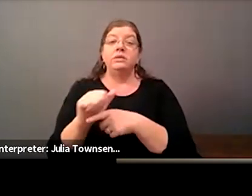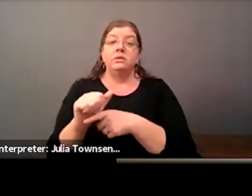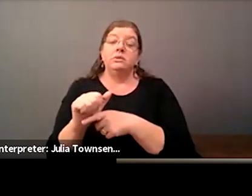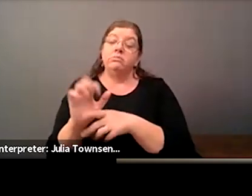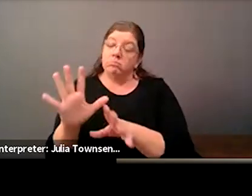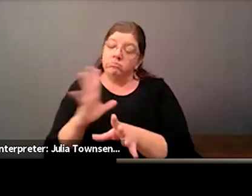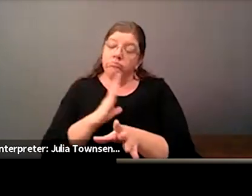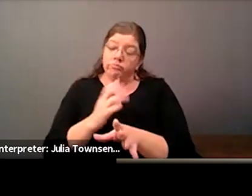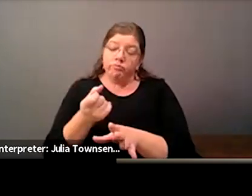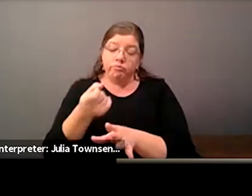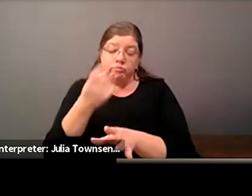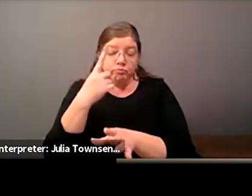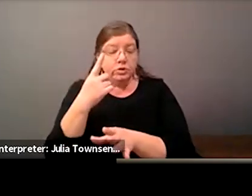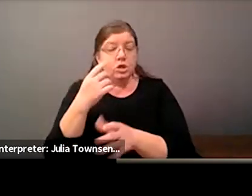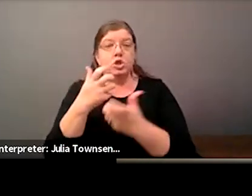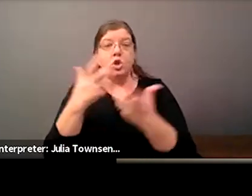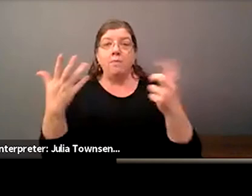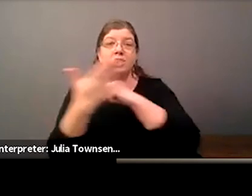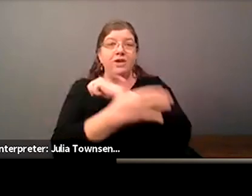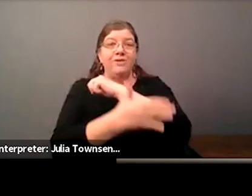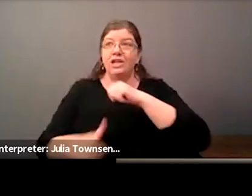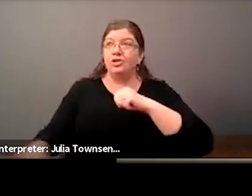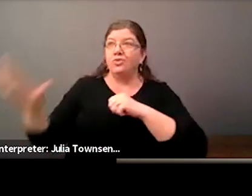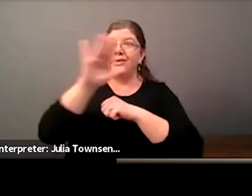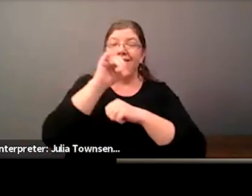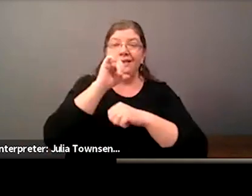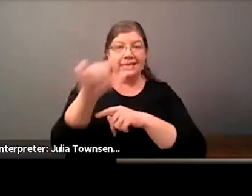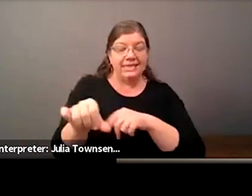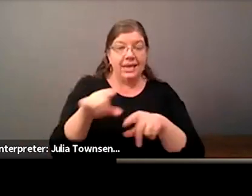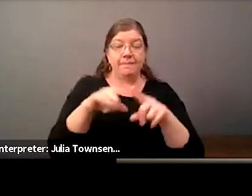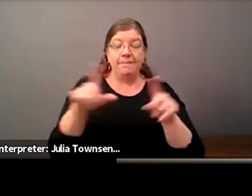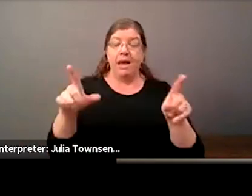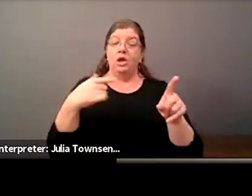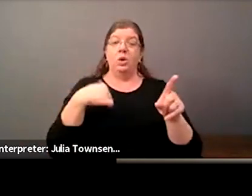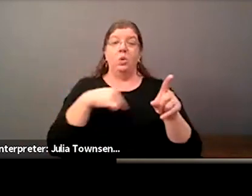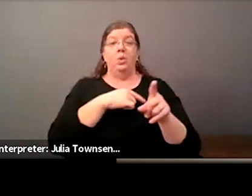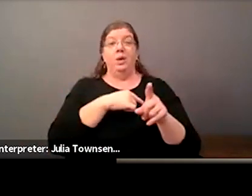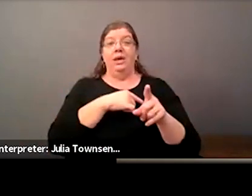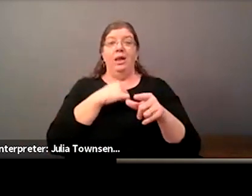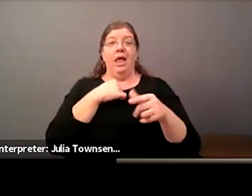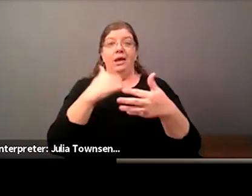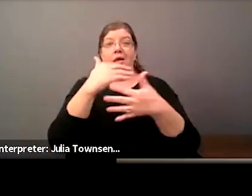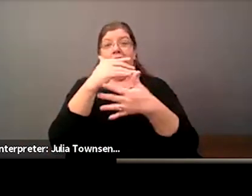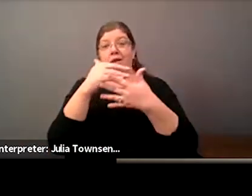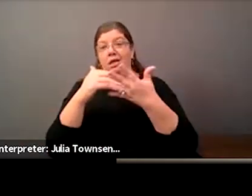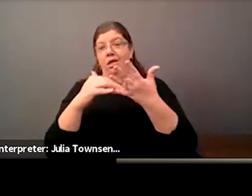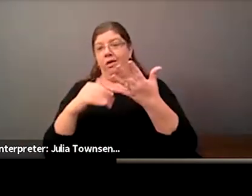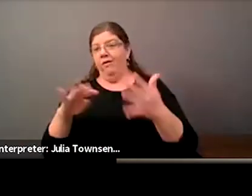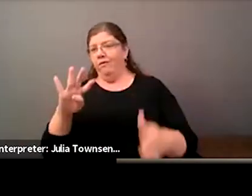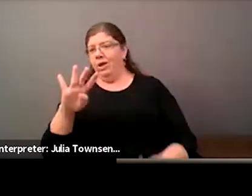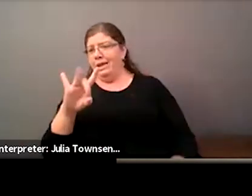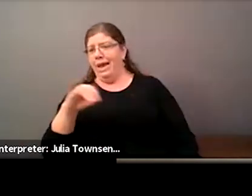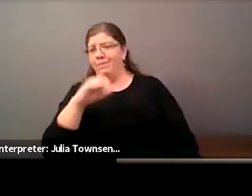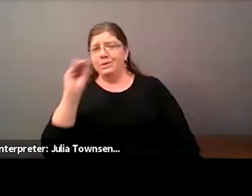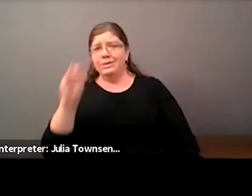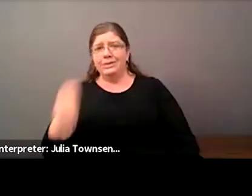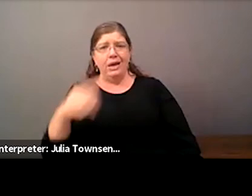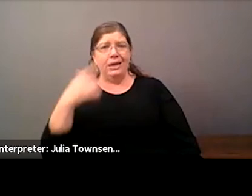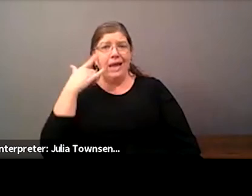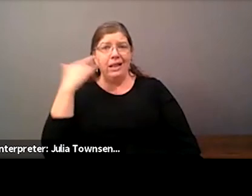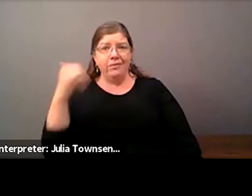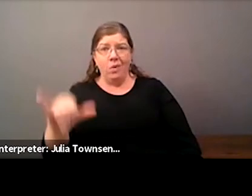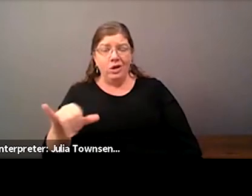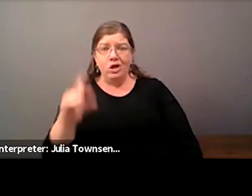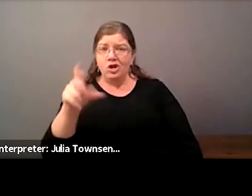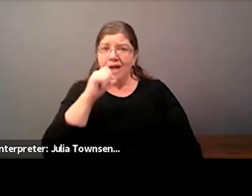know uh so much of the country isn't but you know we're like down at 48 or whatever the heck it is california we